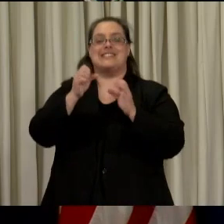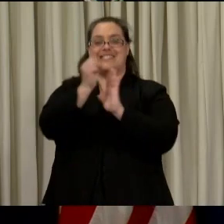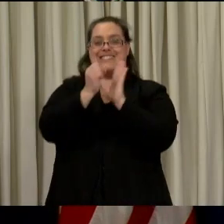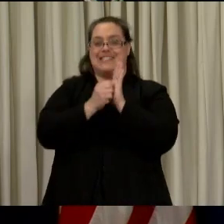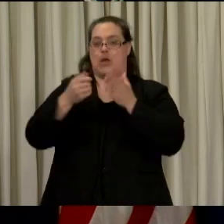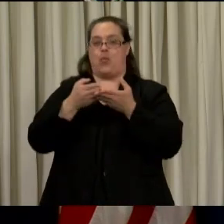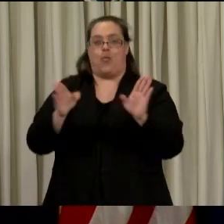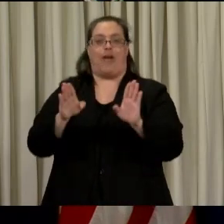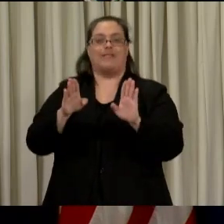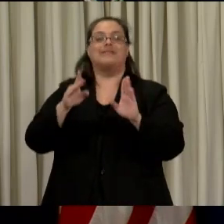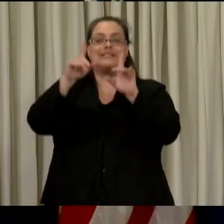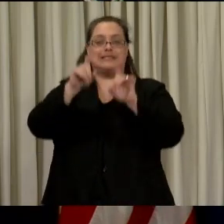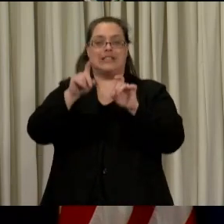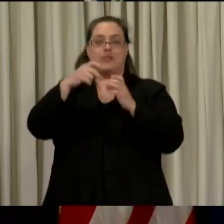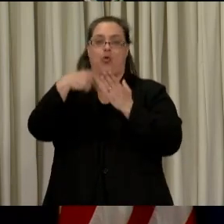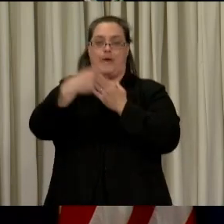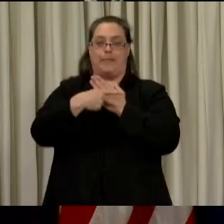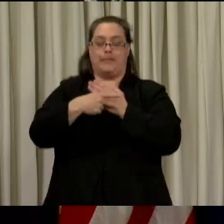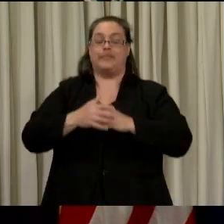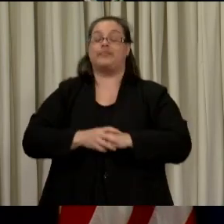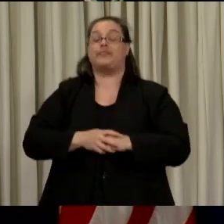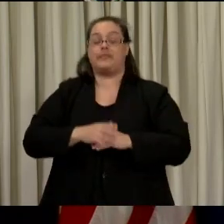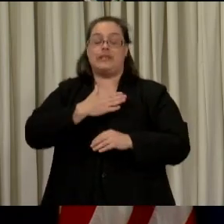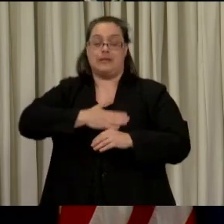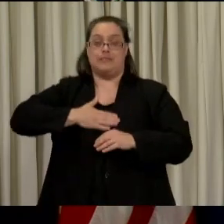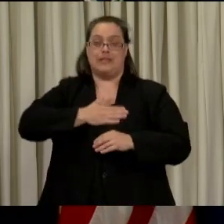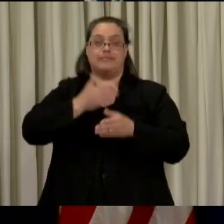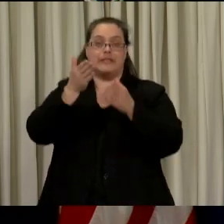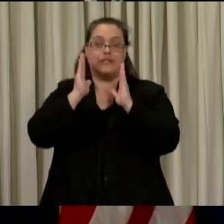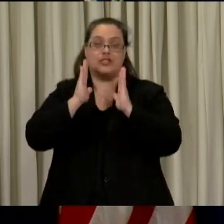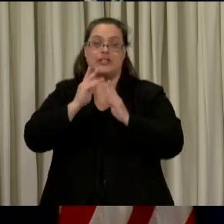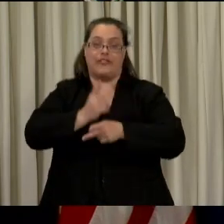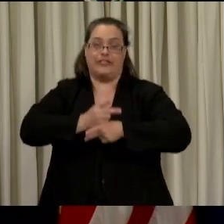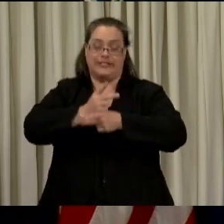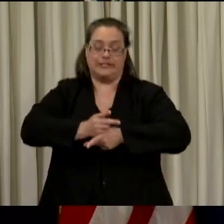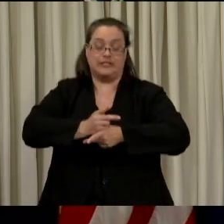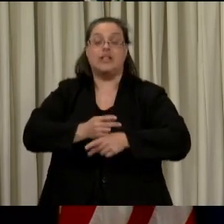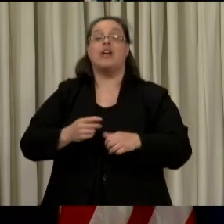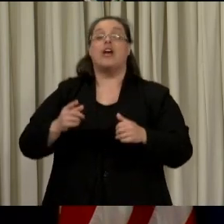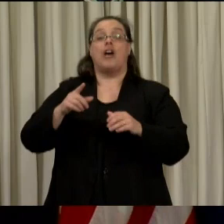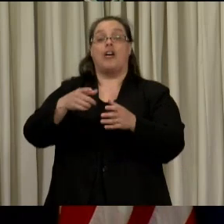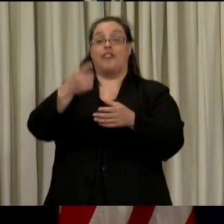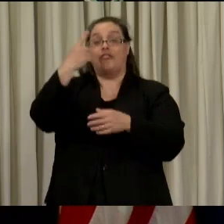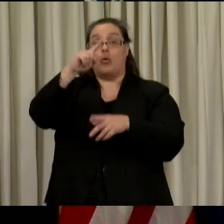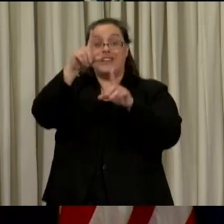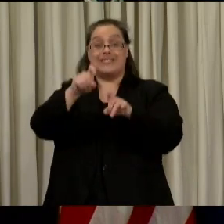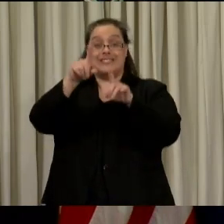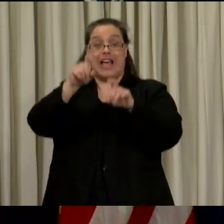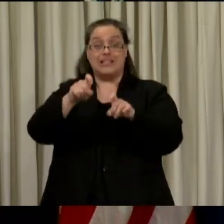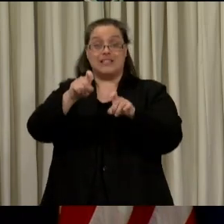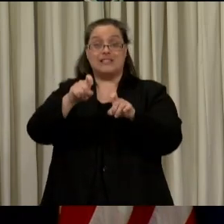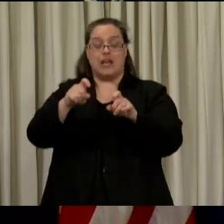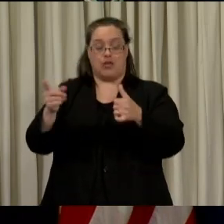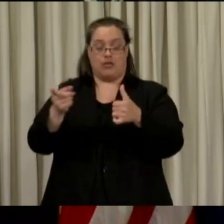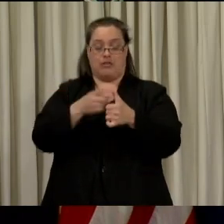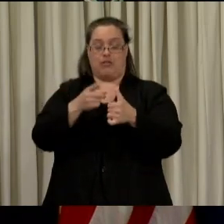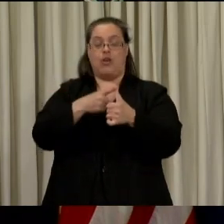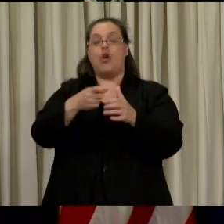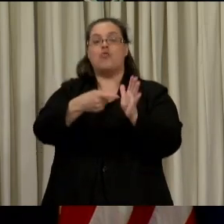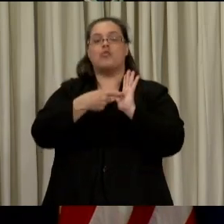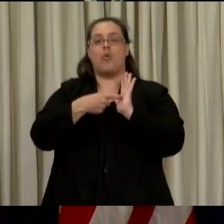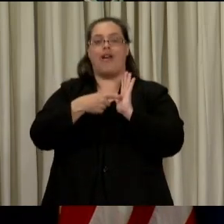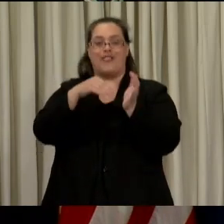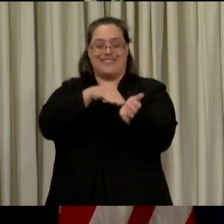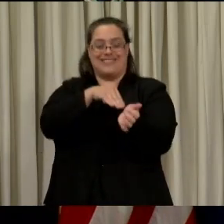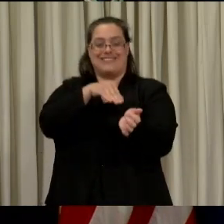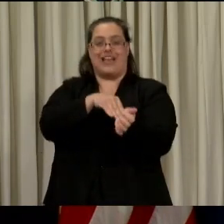to be tested, you must have a referral from your primary care doctor, or better yet, through a telemedicine service associated